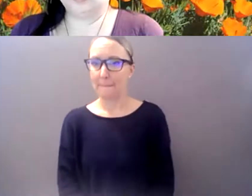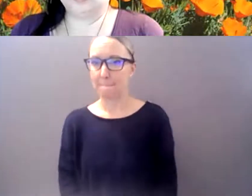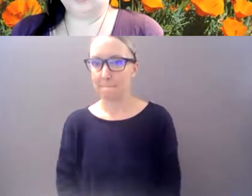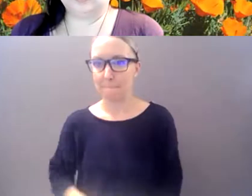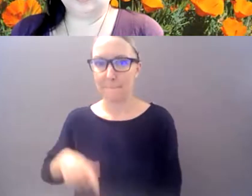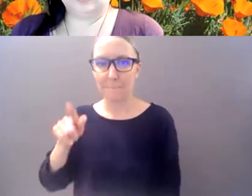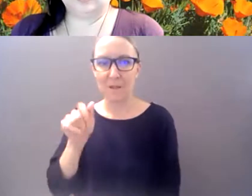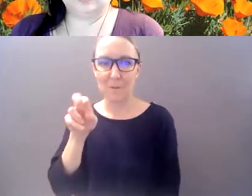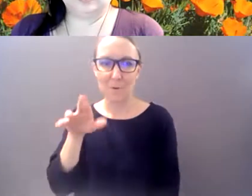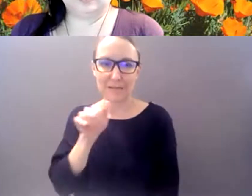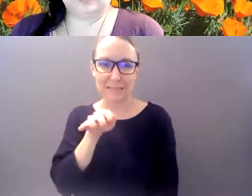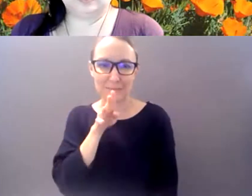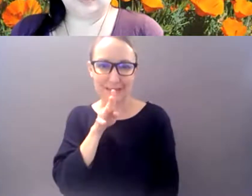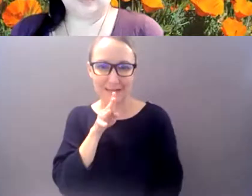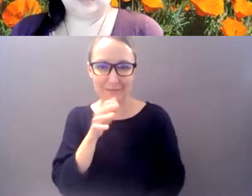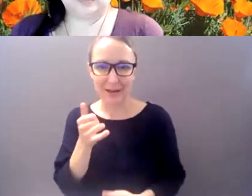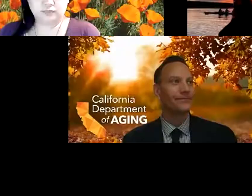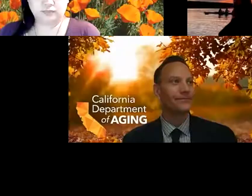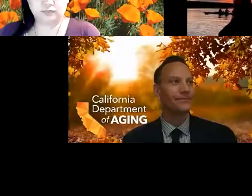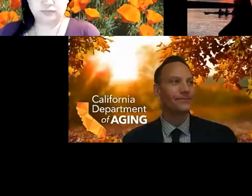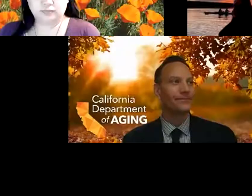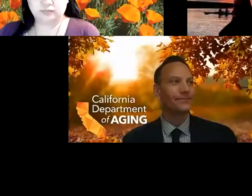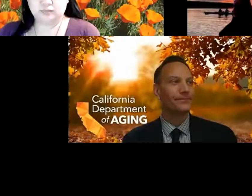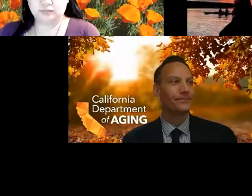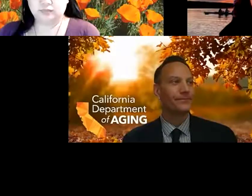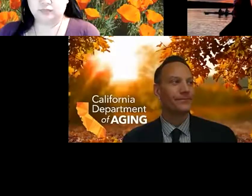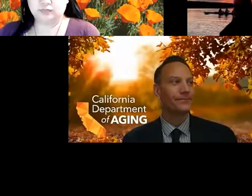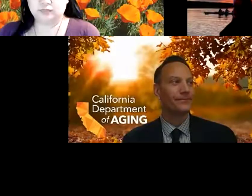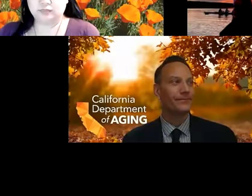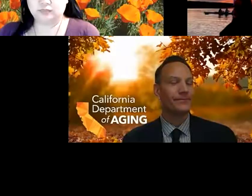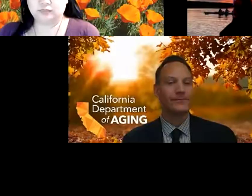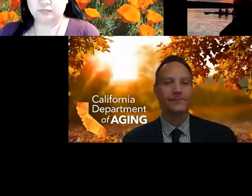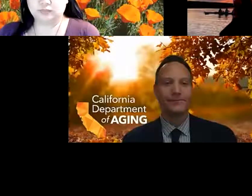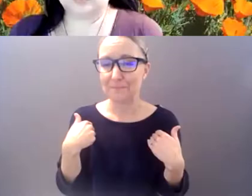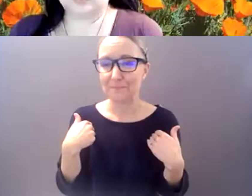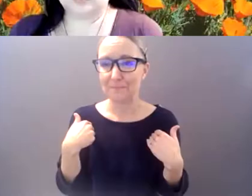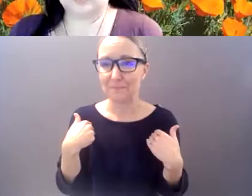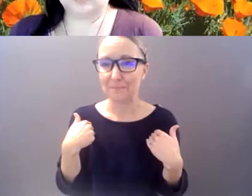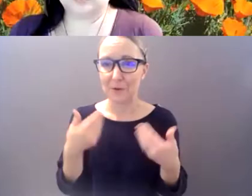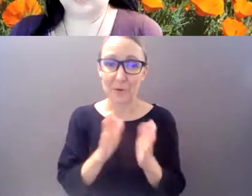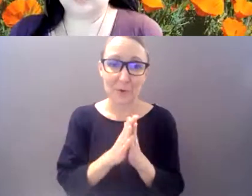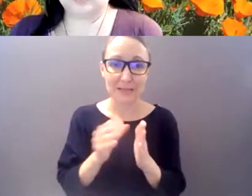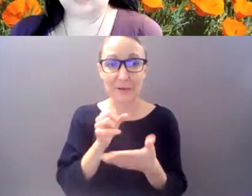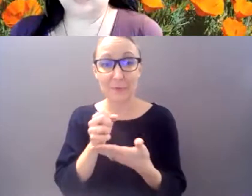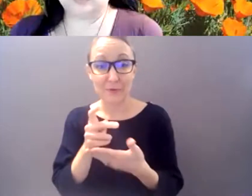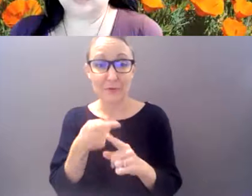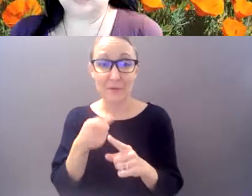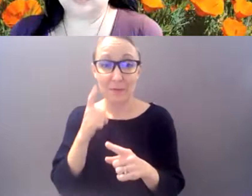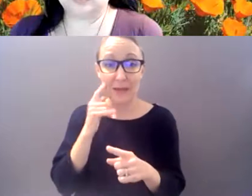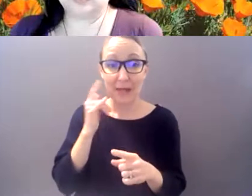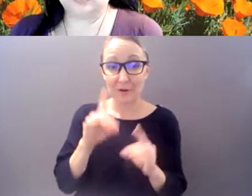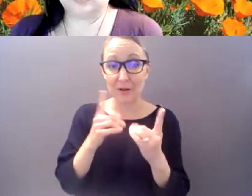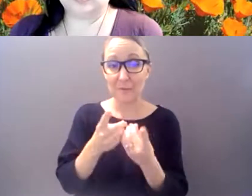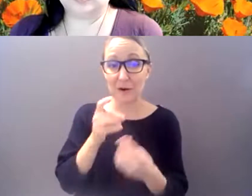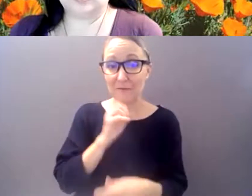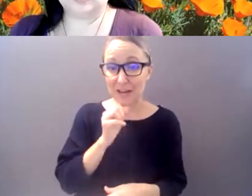I can tell you that's something that we actually have a request and an approval from the California Department of Aging. The city and